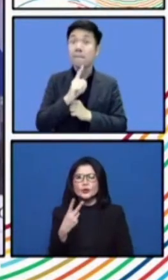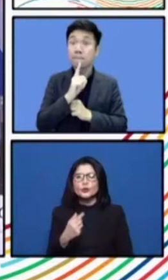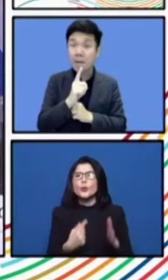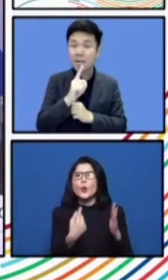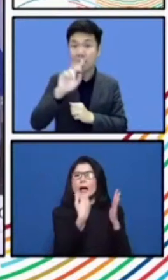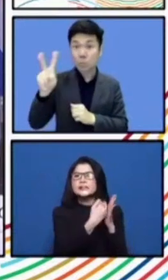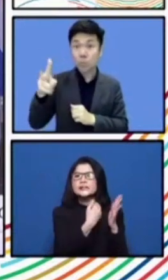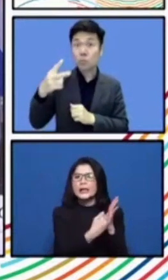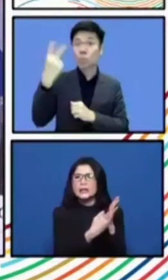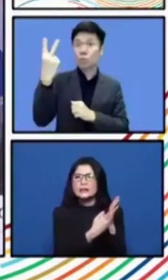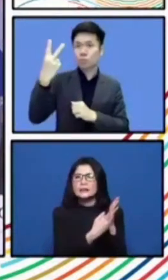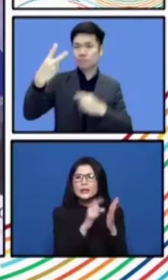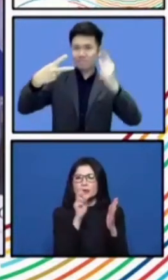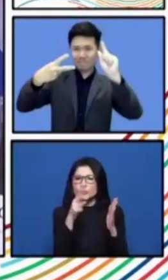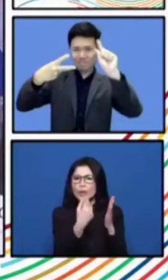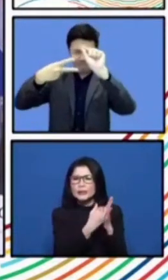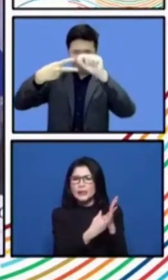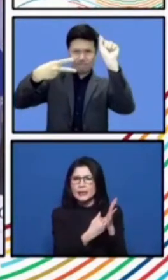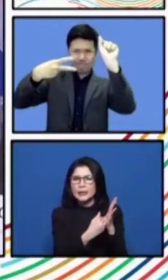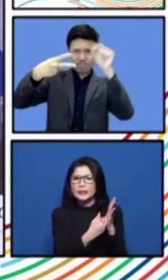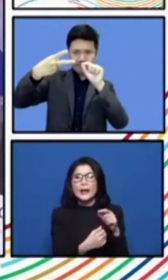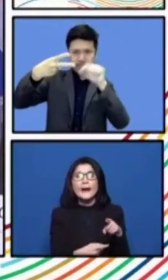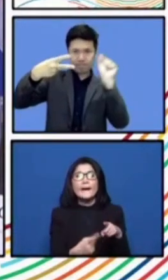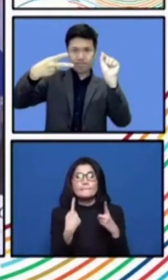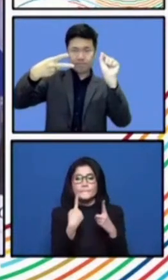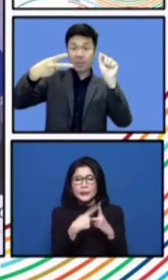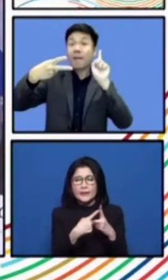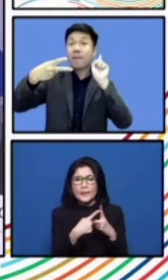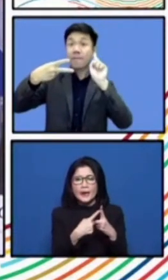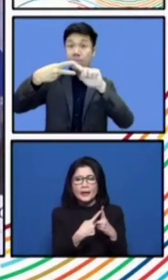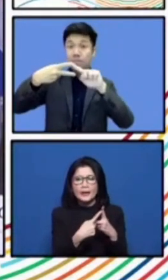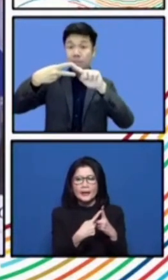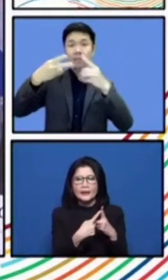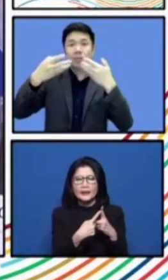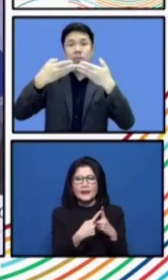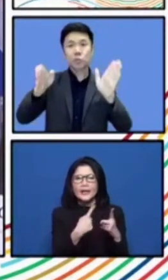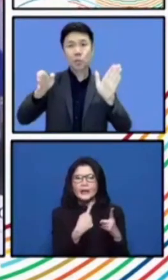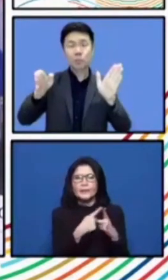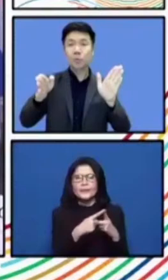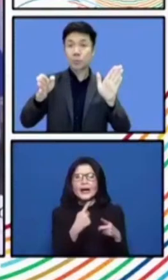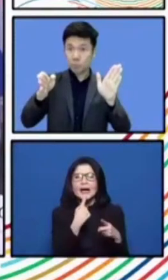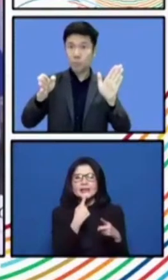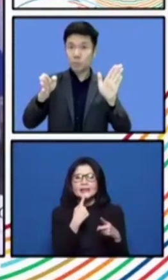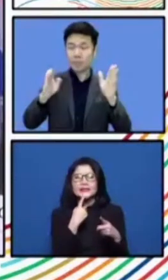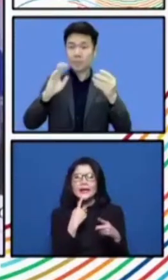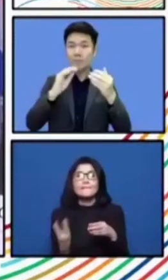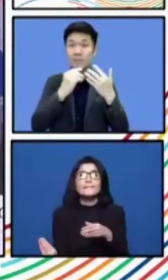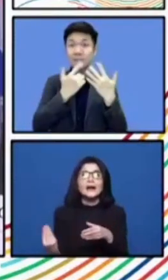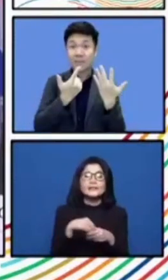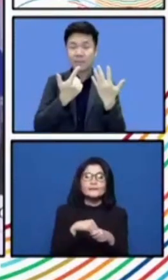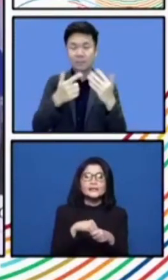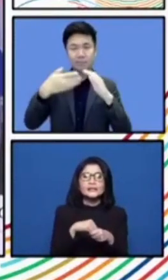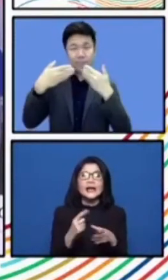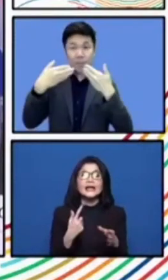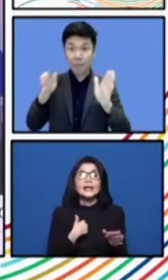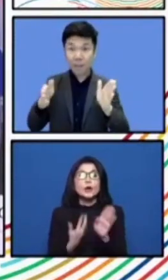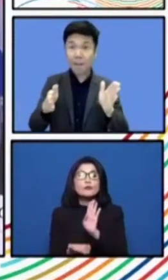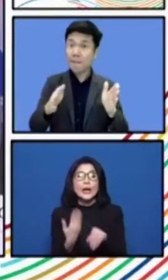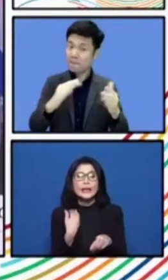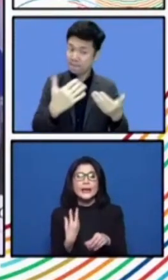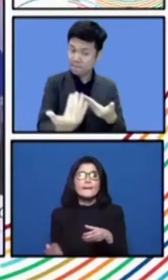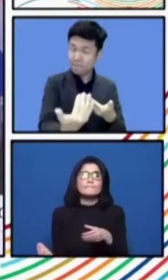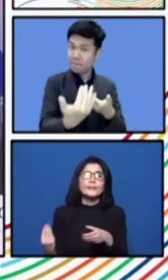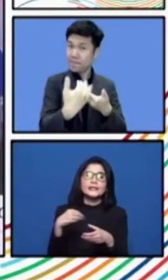thing is under the general common number seven on participation again I repeat the participation of persons with